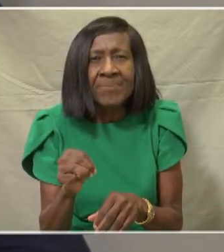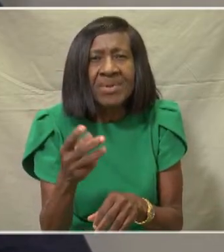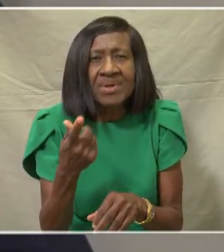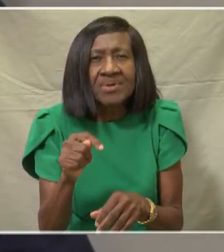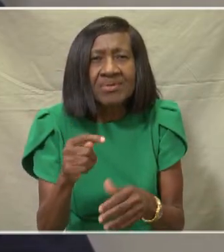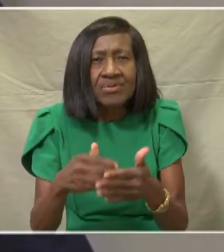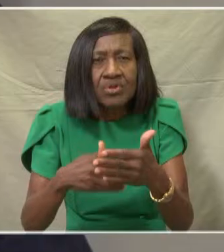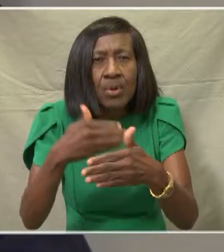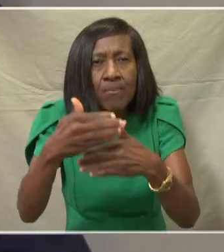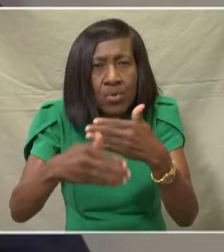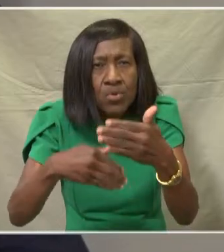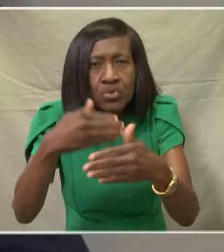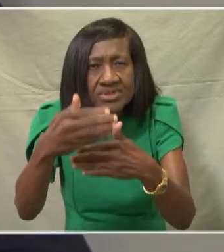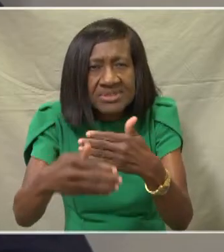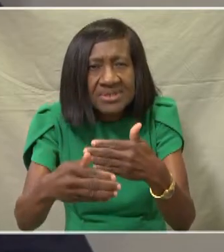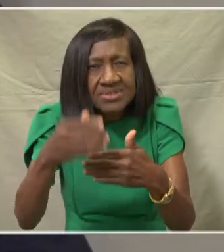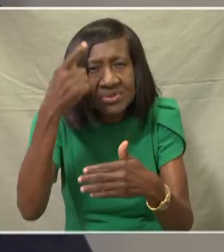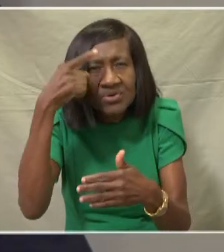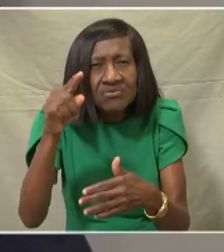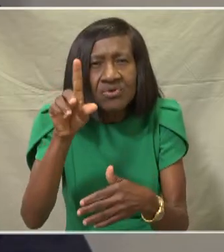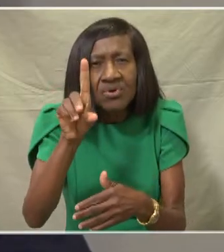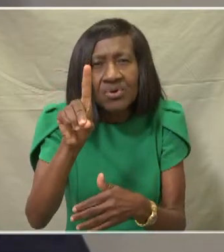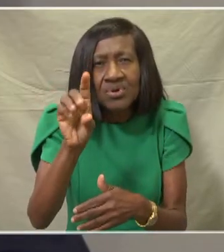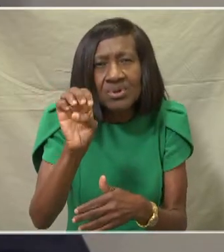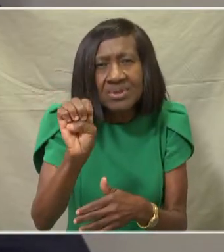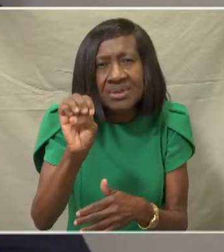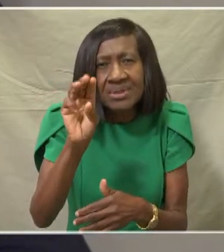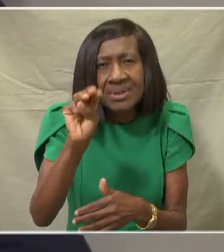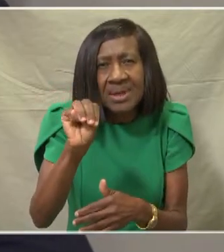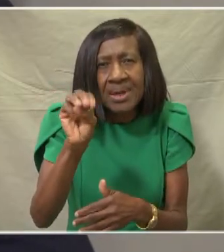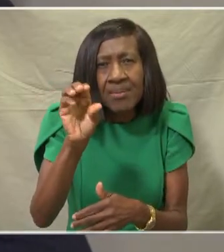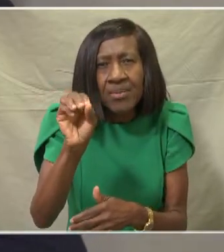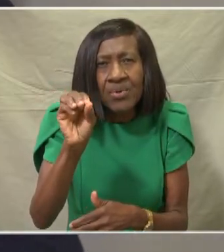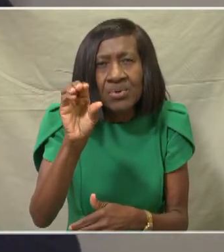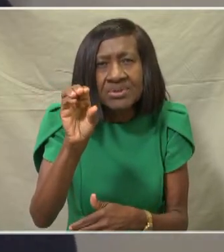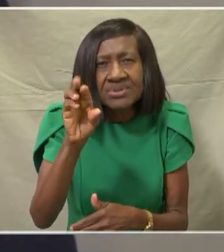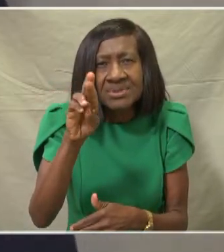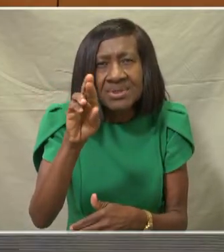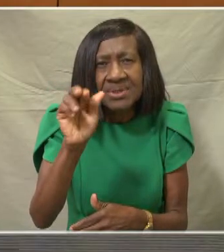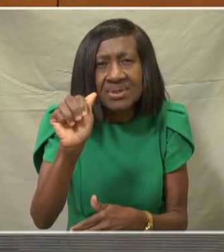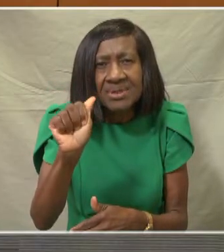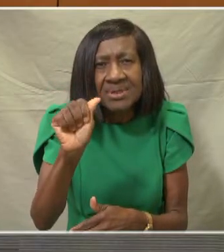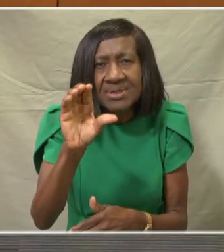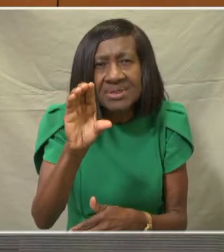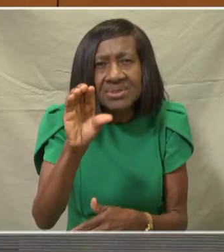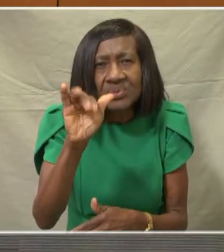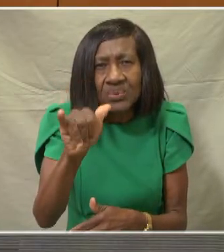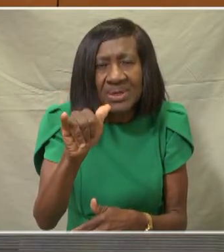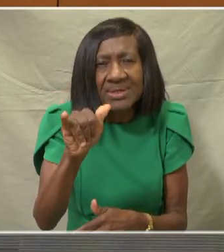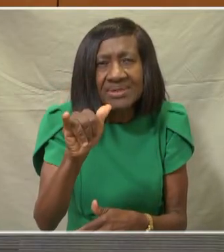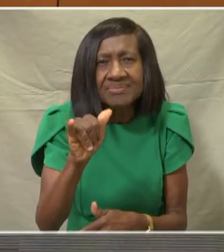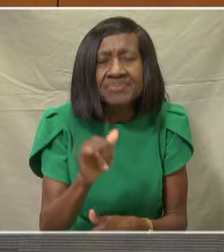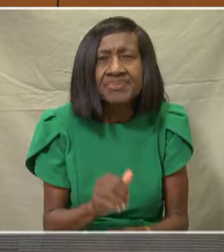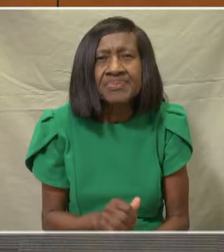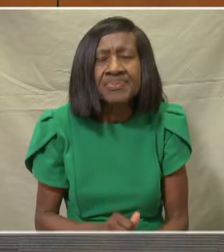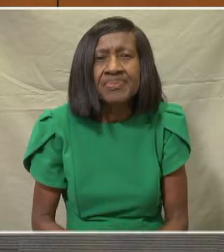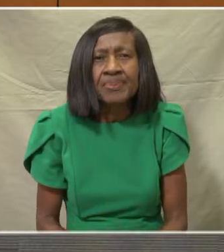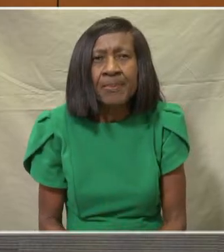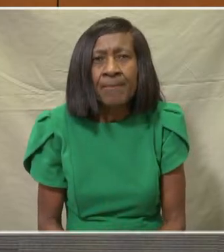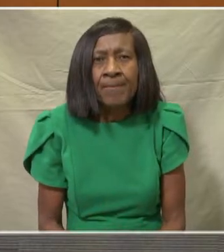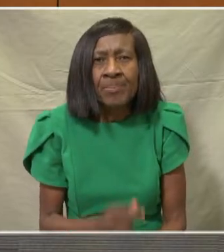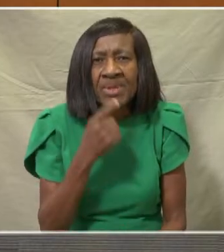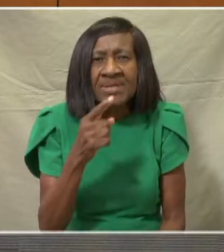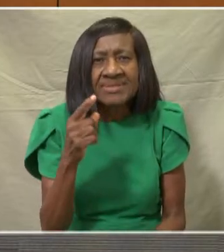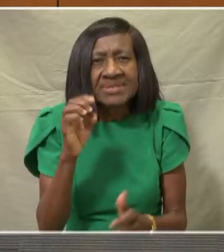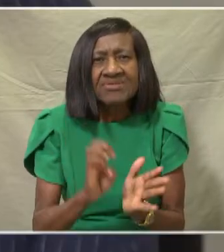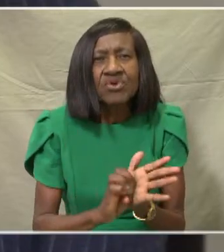for democracy on the island and for the people of the Cayman Islands. And I'd just like to make a comment there, maybe to give a fairly concrete